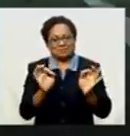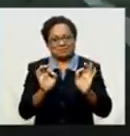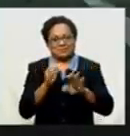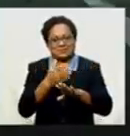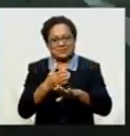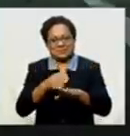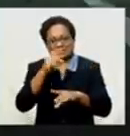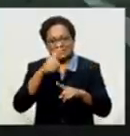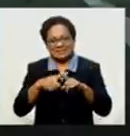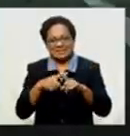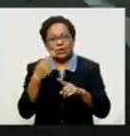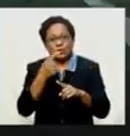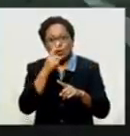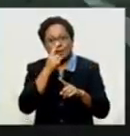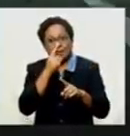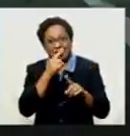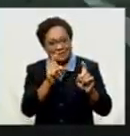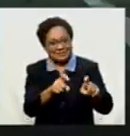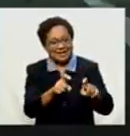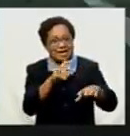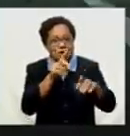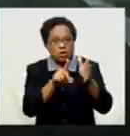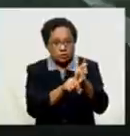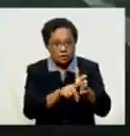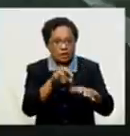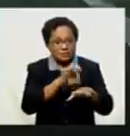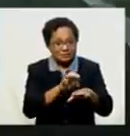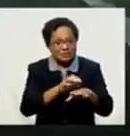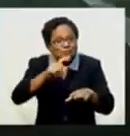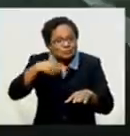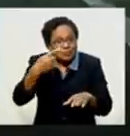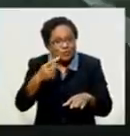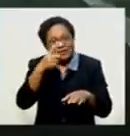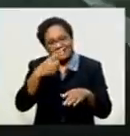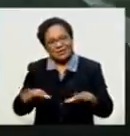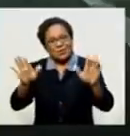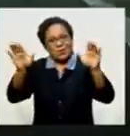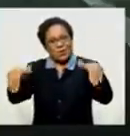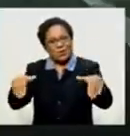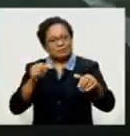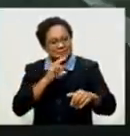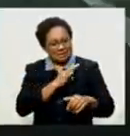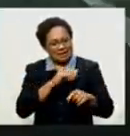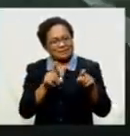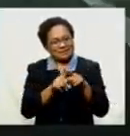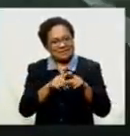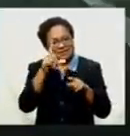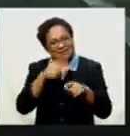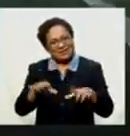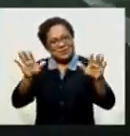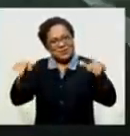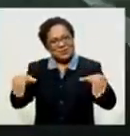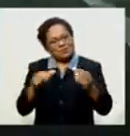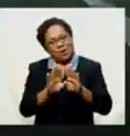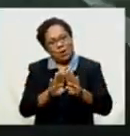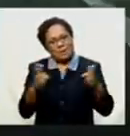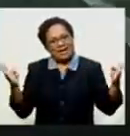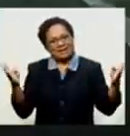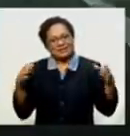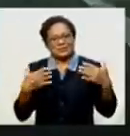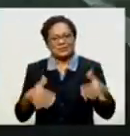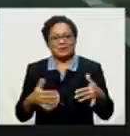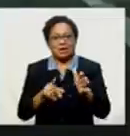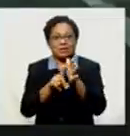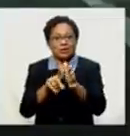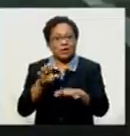sequestered within Lautoka Hospital will be able to be discharged and staff will also be able to return home. And the Lautoka Hospital